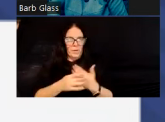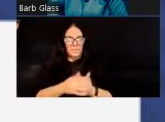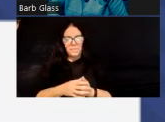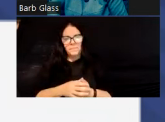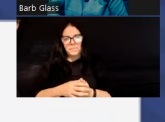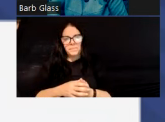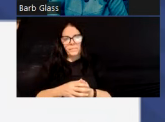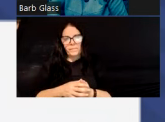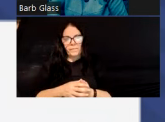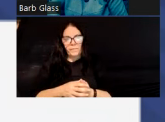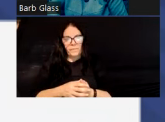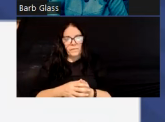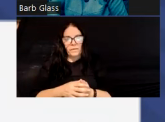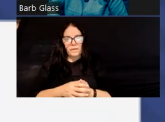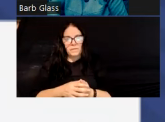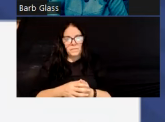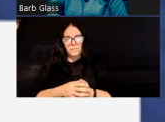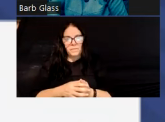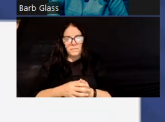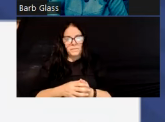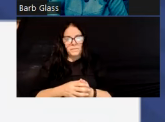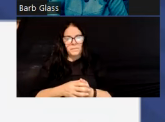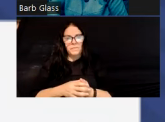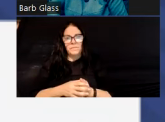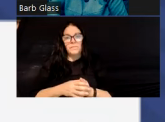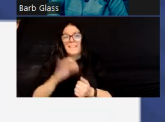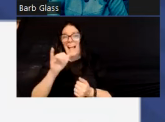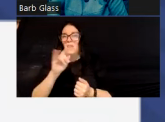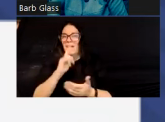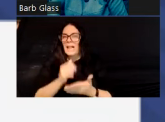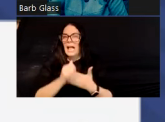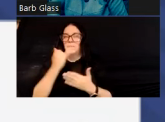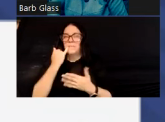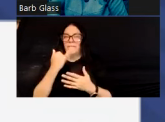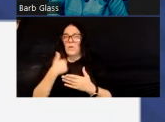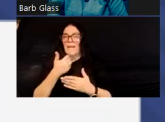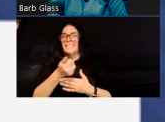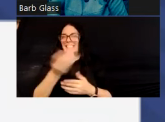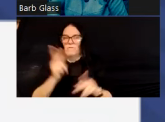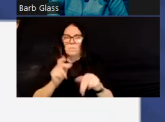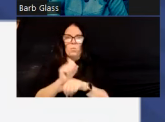It's especially useful if you have multiple people working on files.